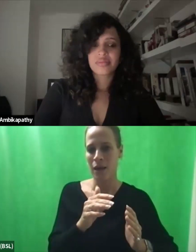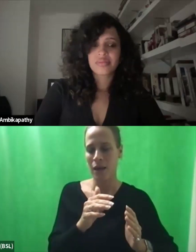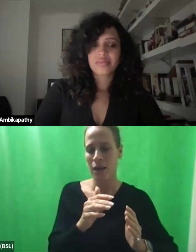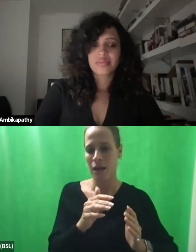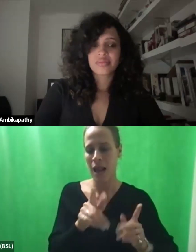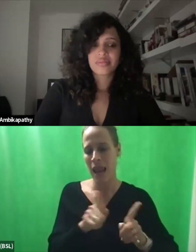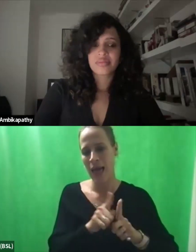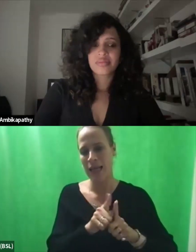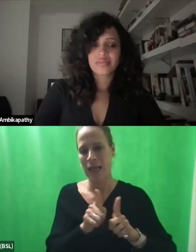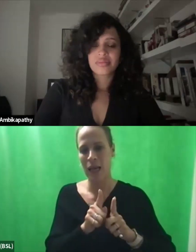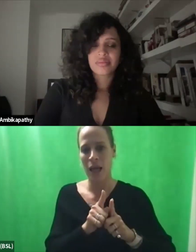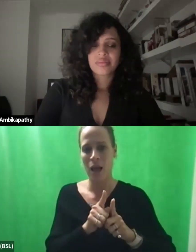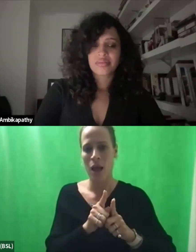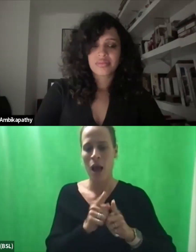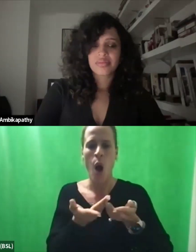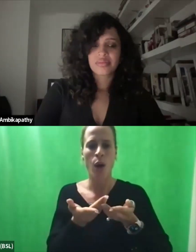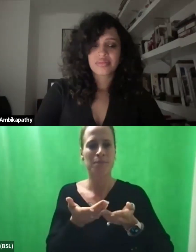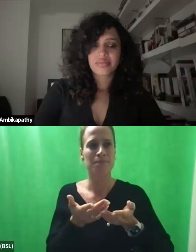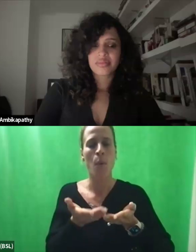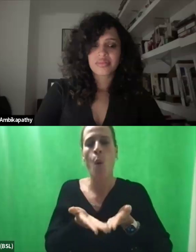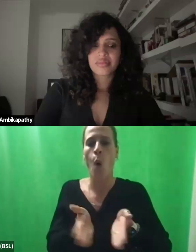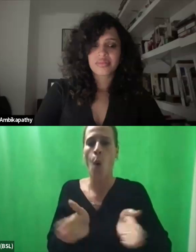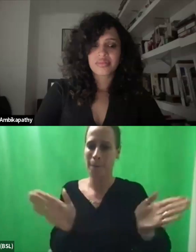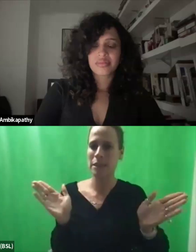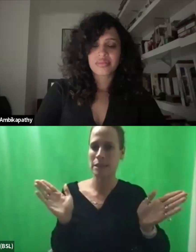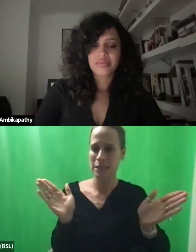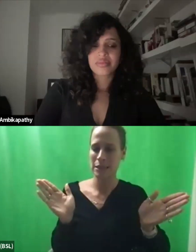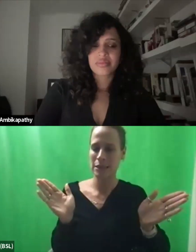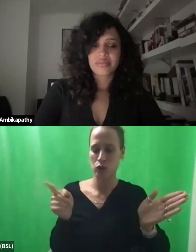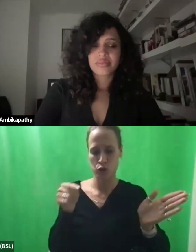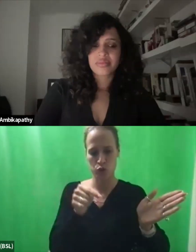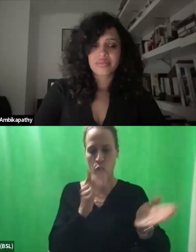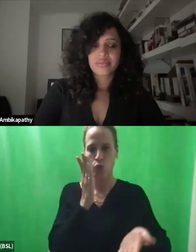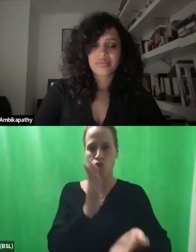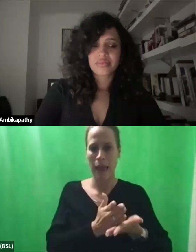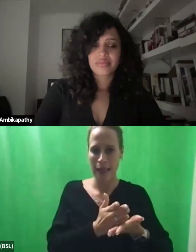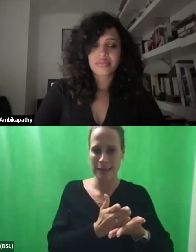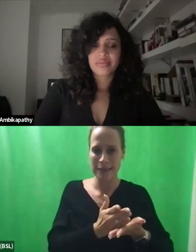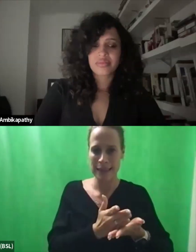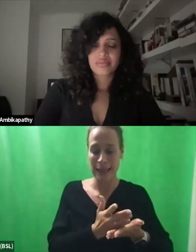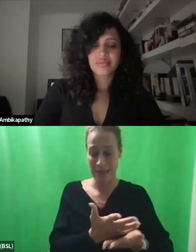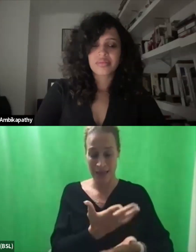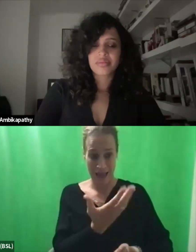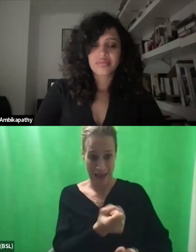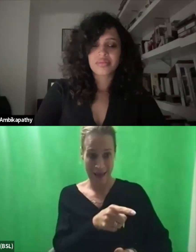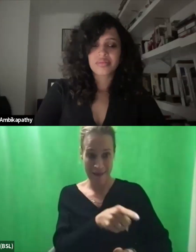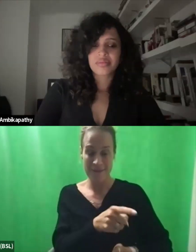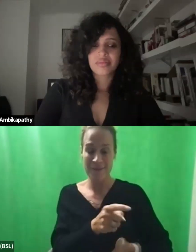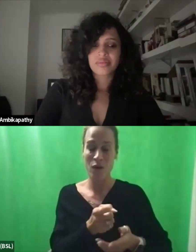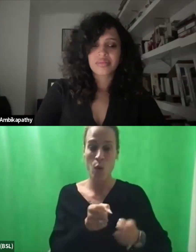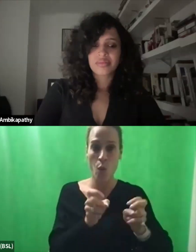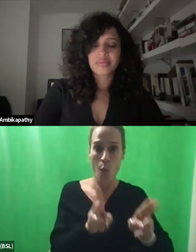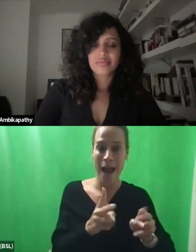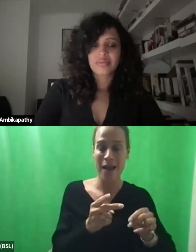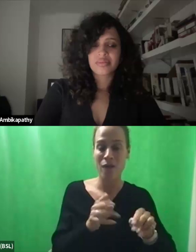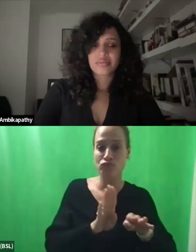of a greater openness to the reality that there is such a thing as a way of practicing